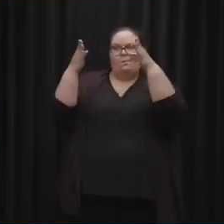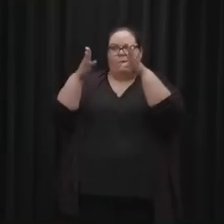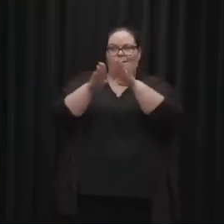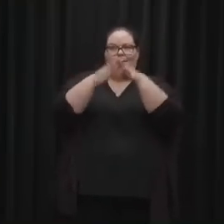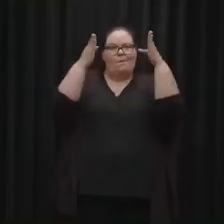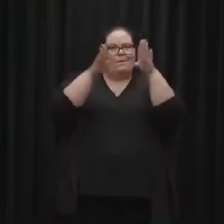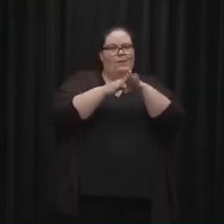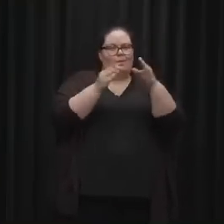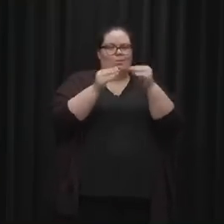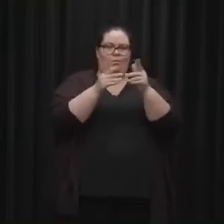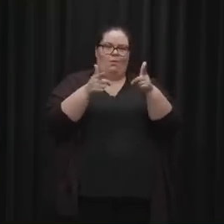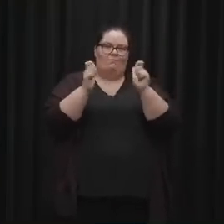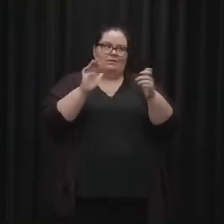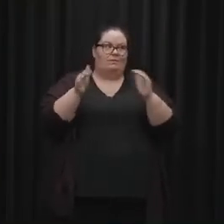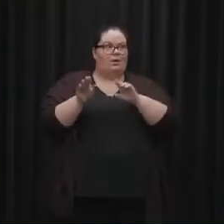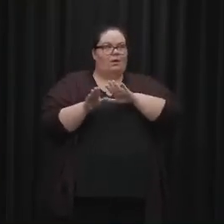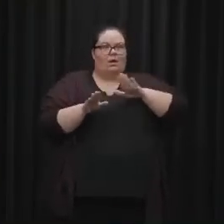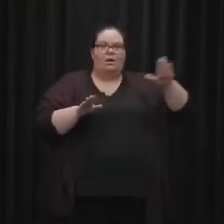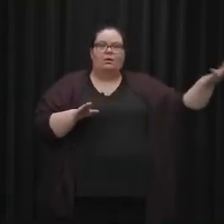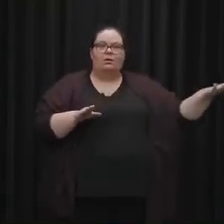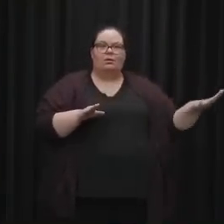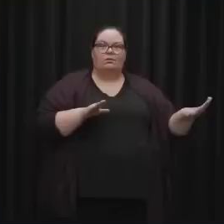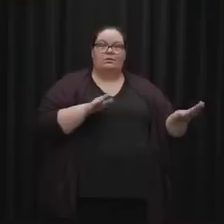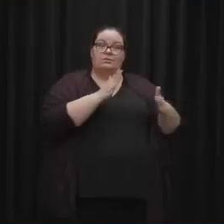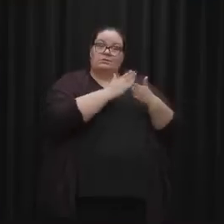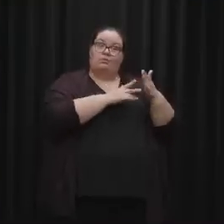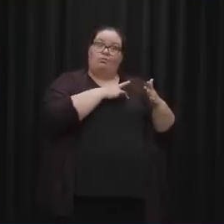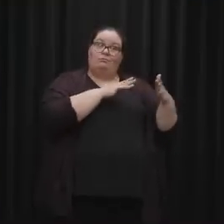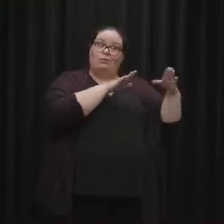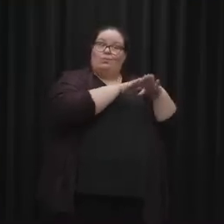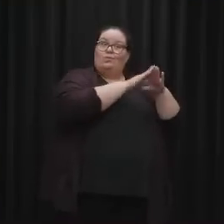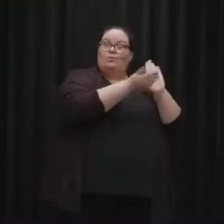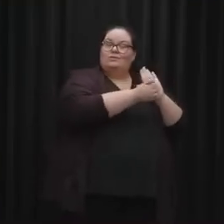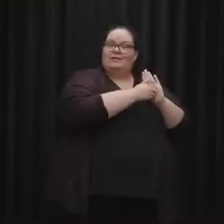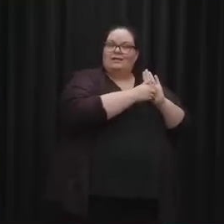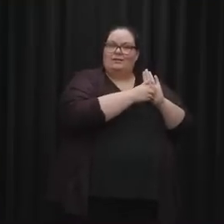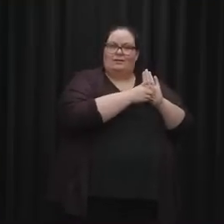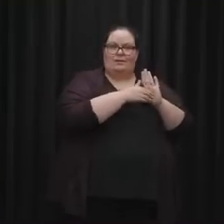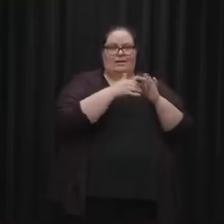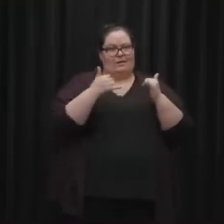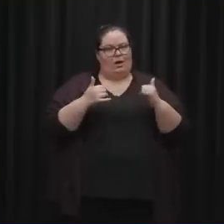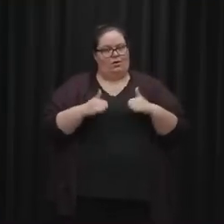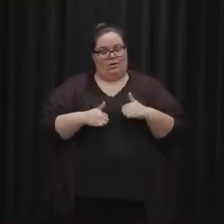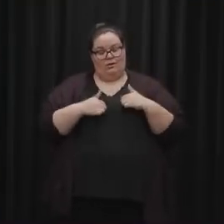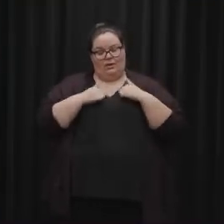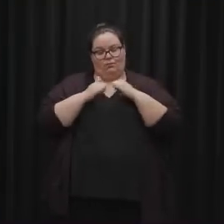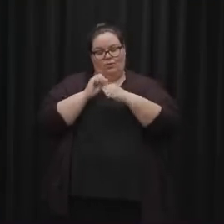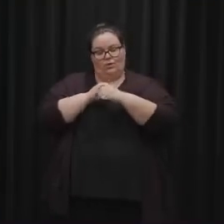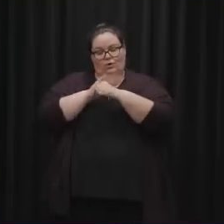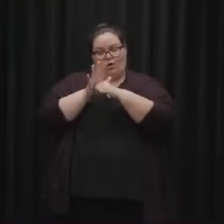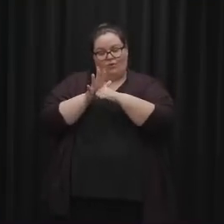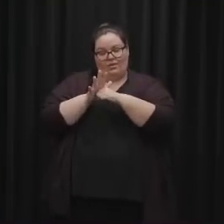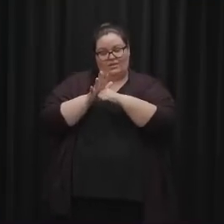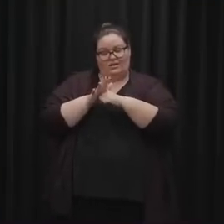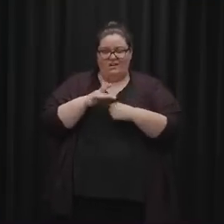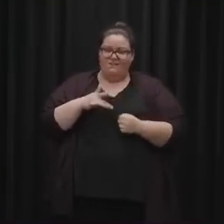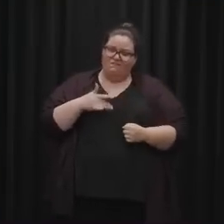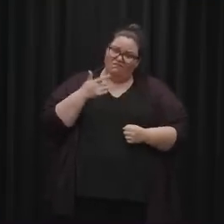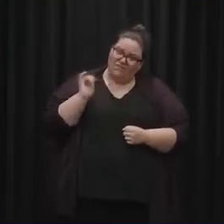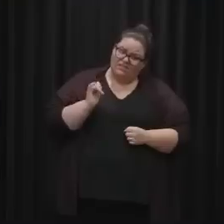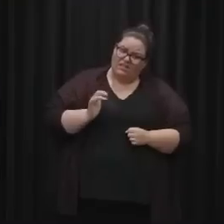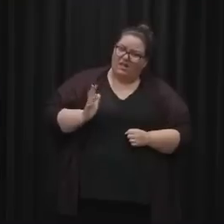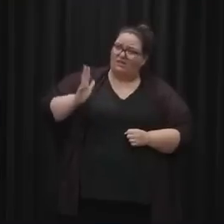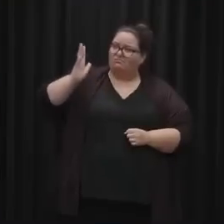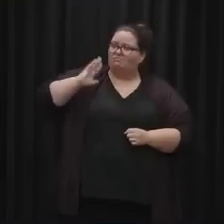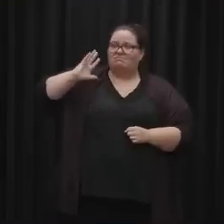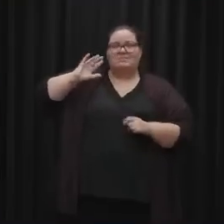more quickly. It's allowing our province to enjoy life with COVID, only enjoy it as we once did with just a few